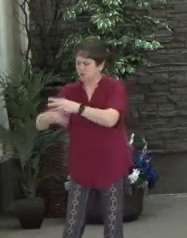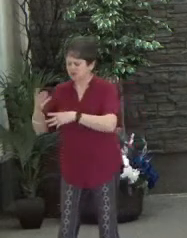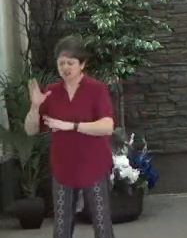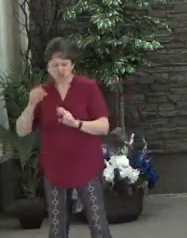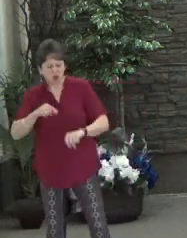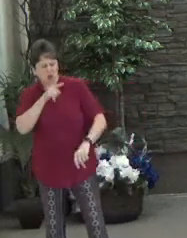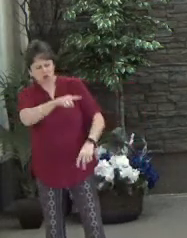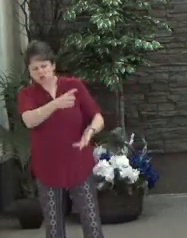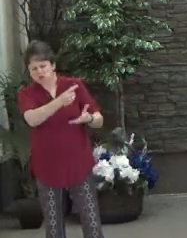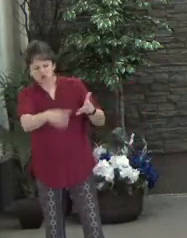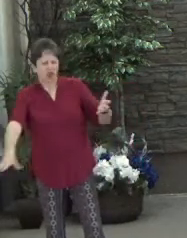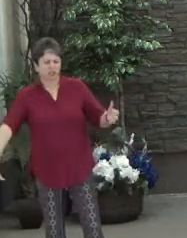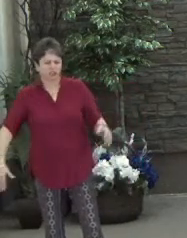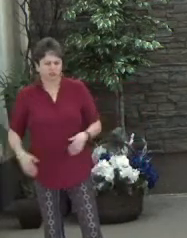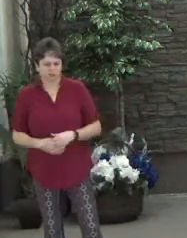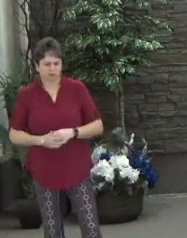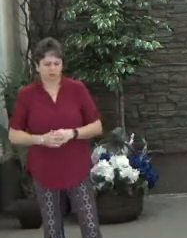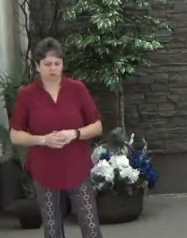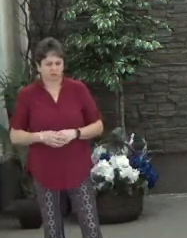trash.